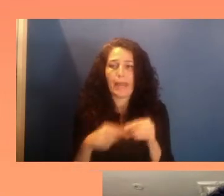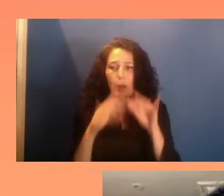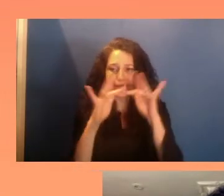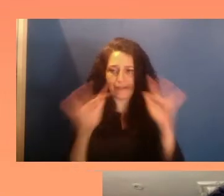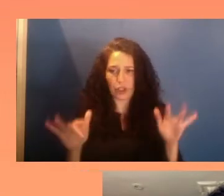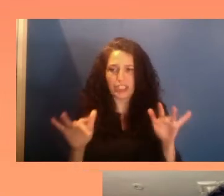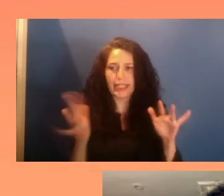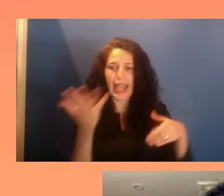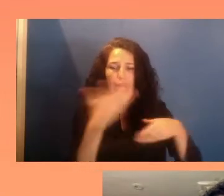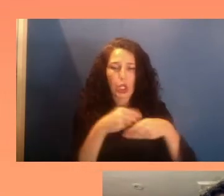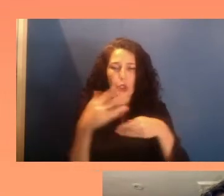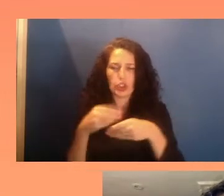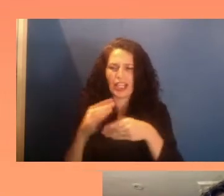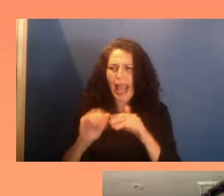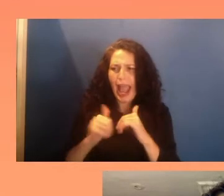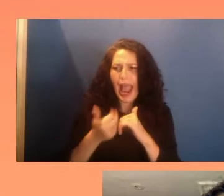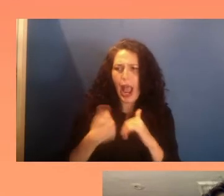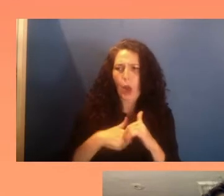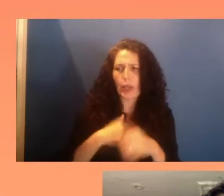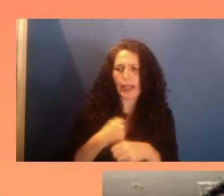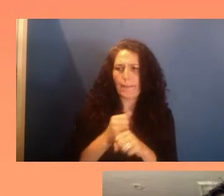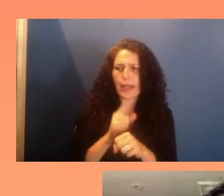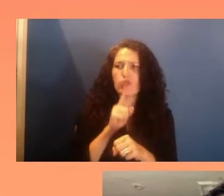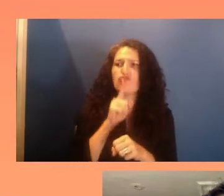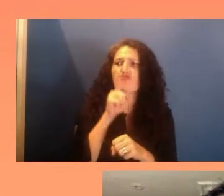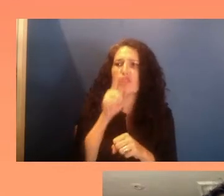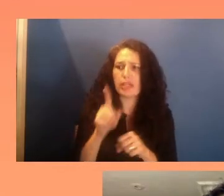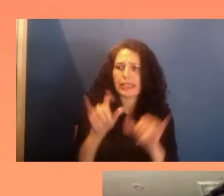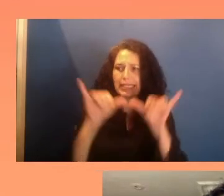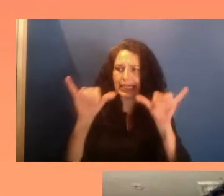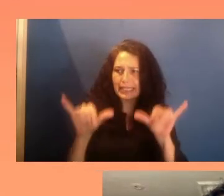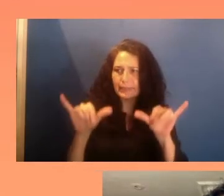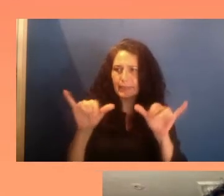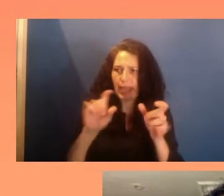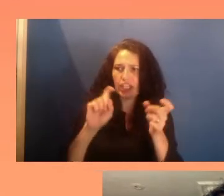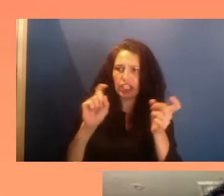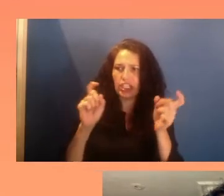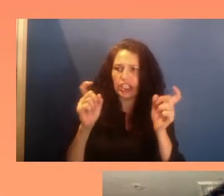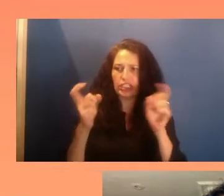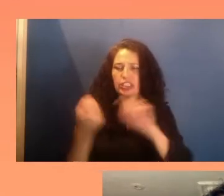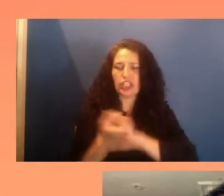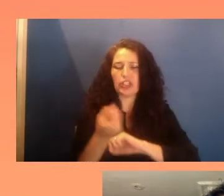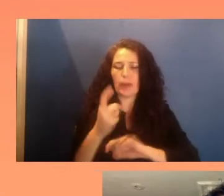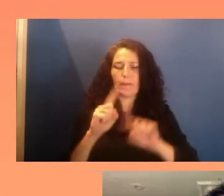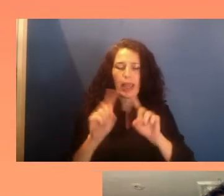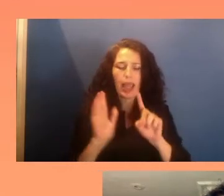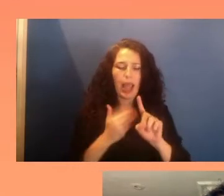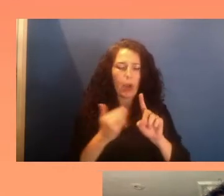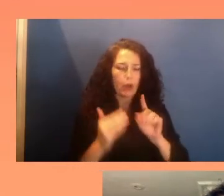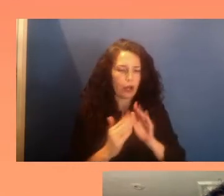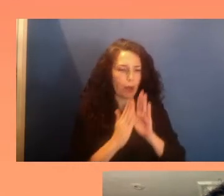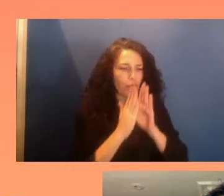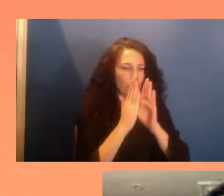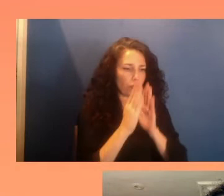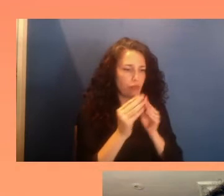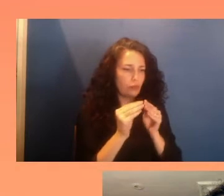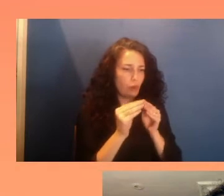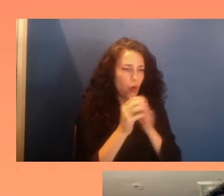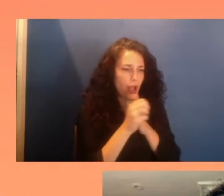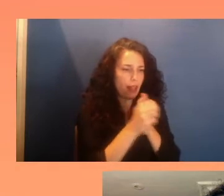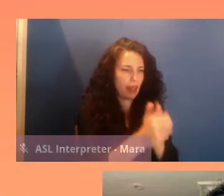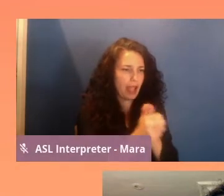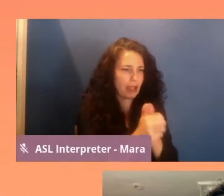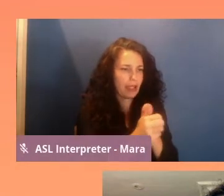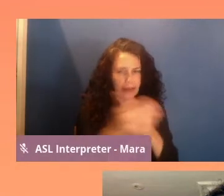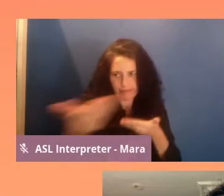and, how we can actually make real systems change. So our approach is really led by, inviting